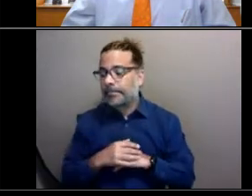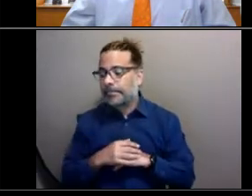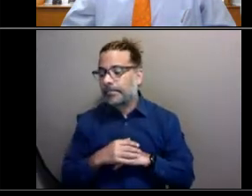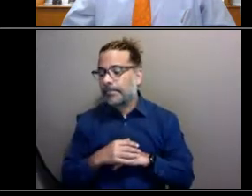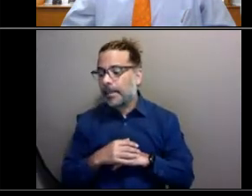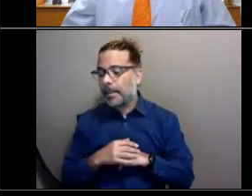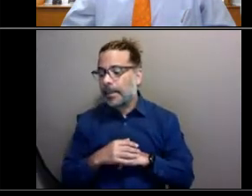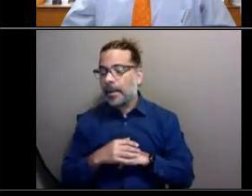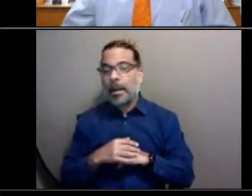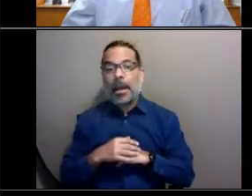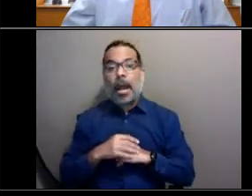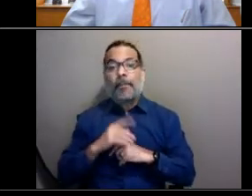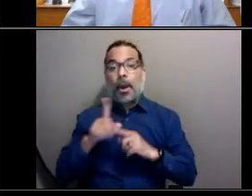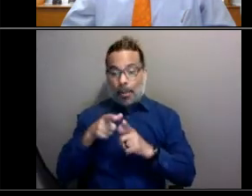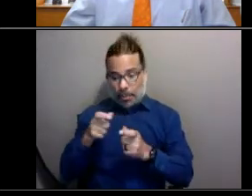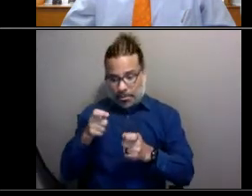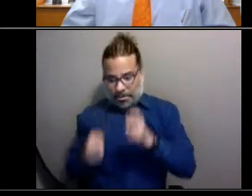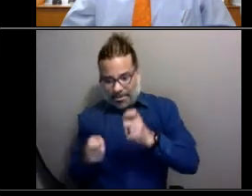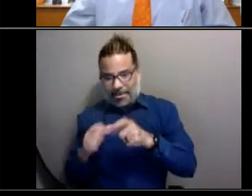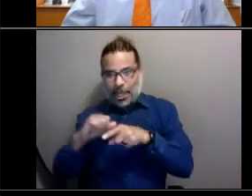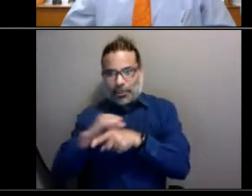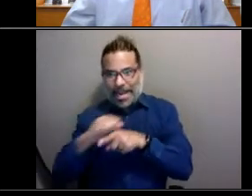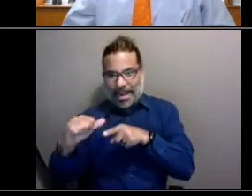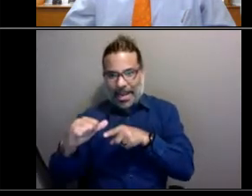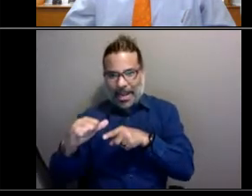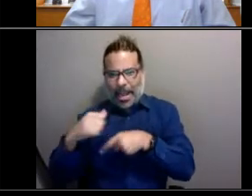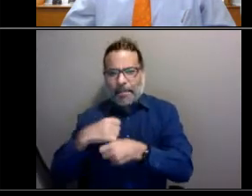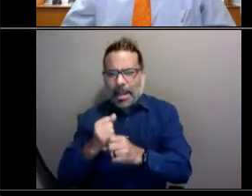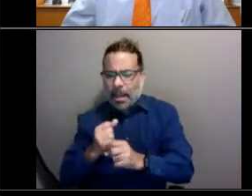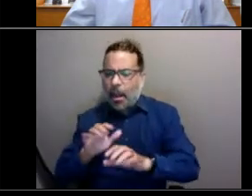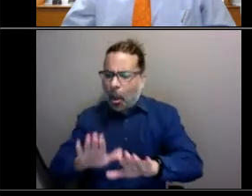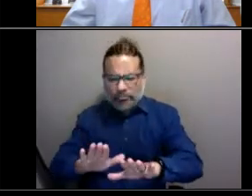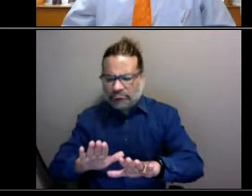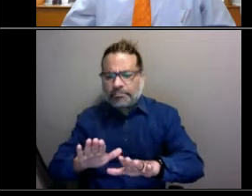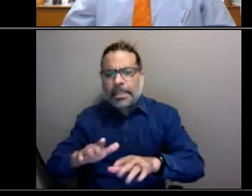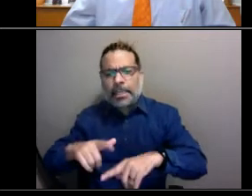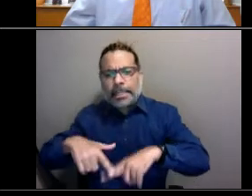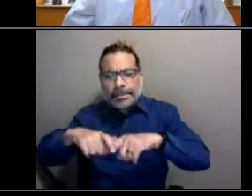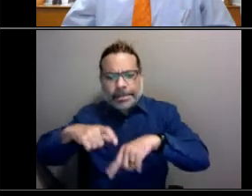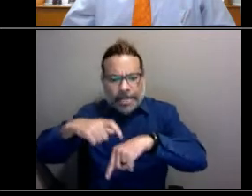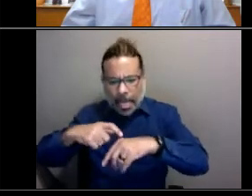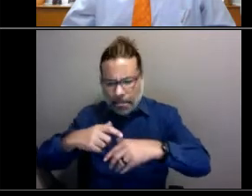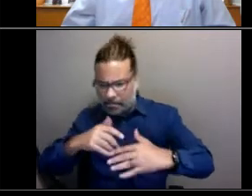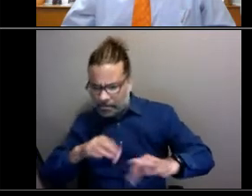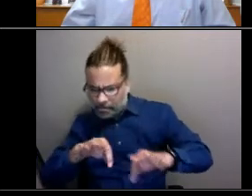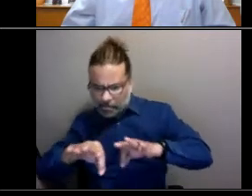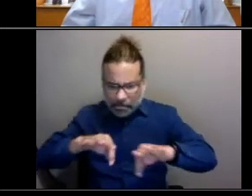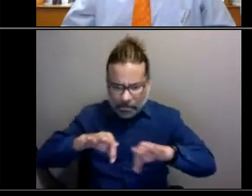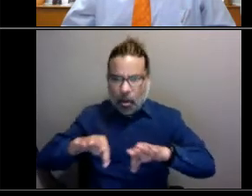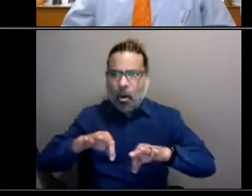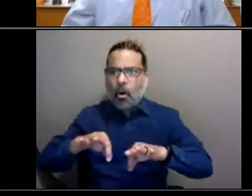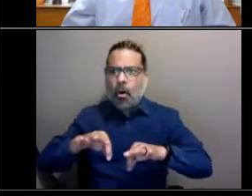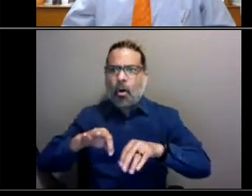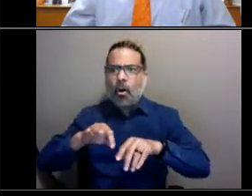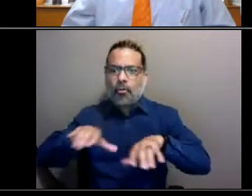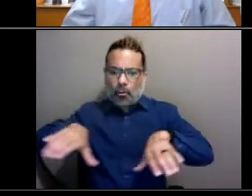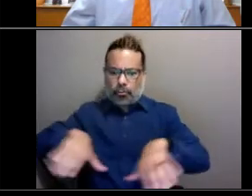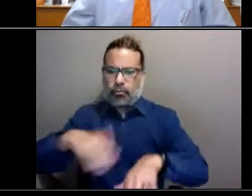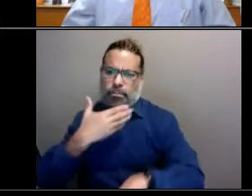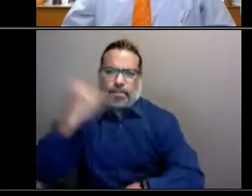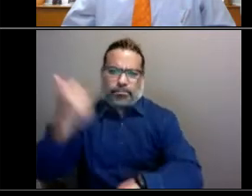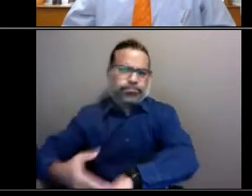when you adjusted the training specifically and maybe a little bit more time training, then the performance really ratcheted up. There's a lot of